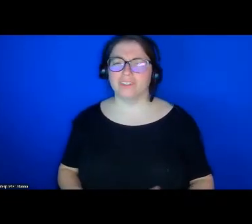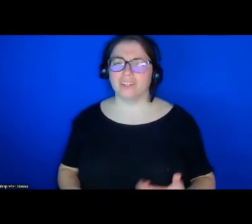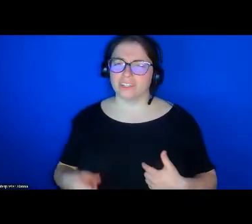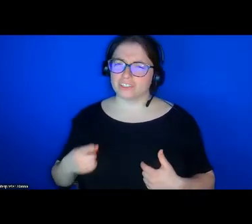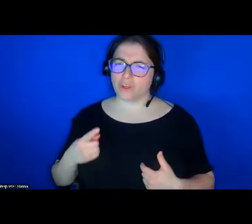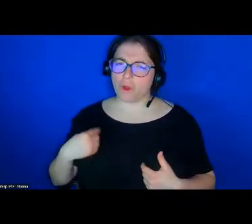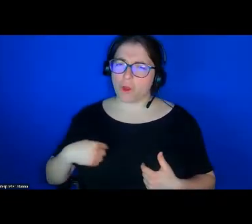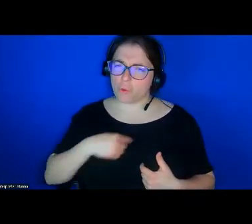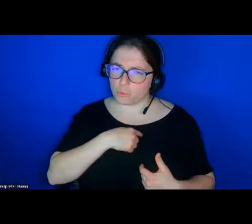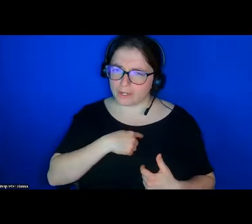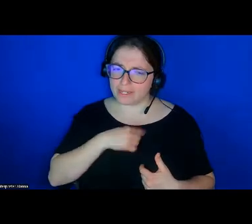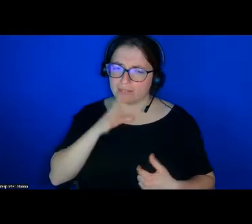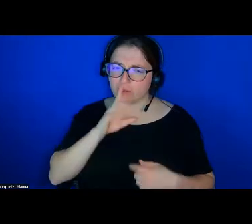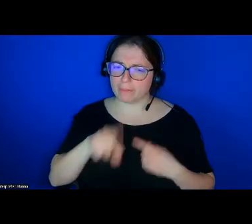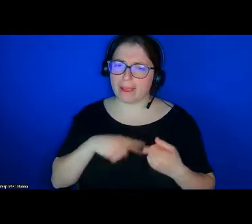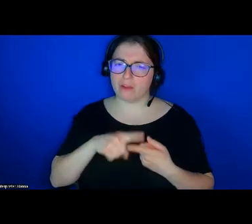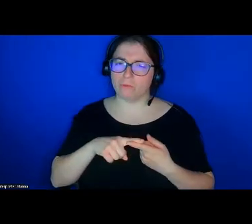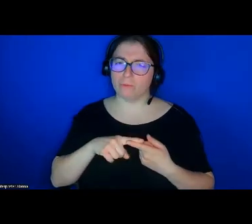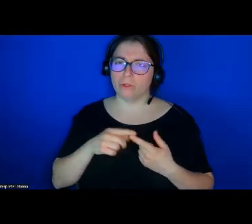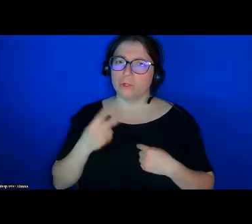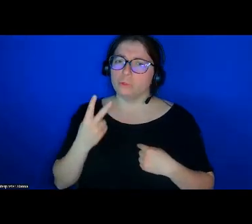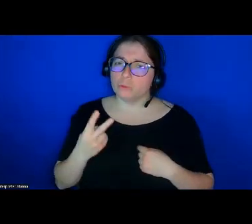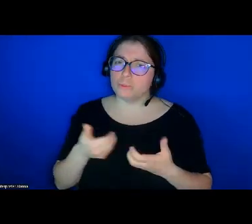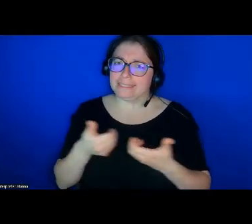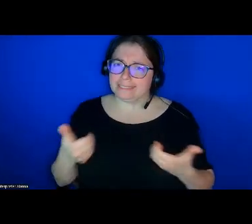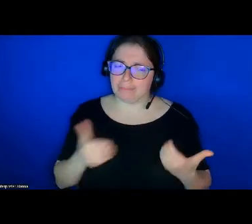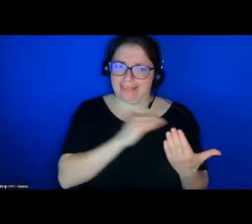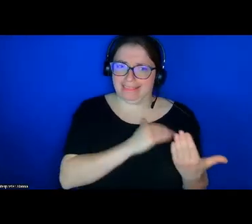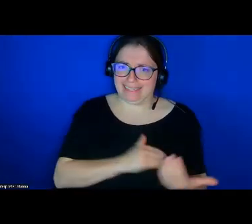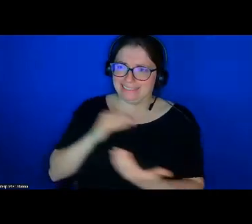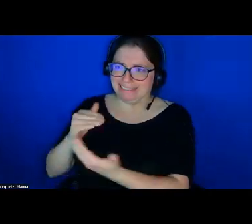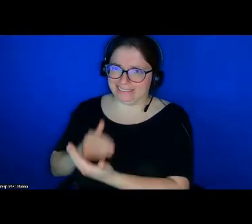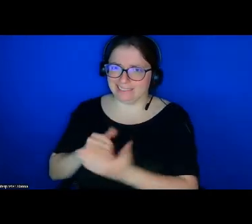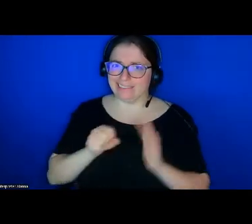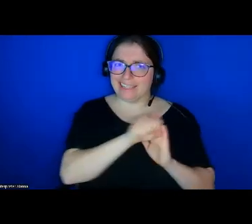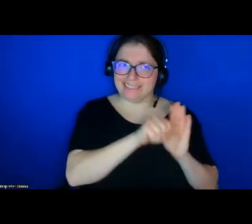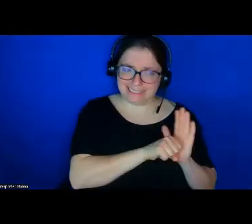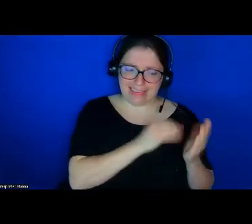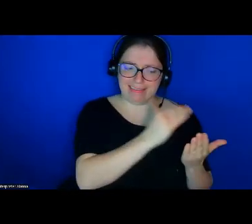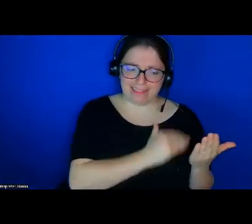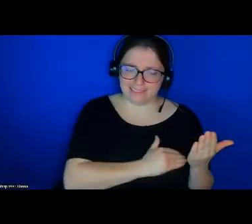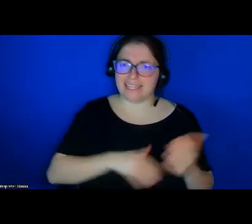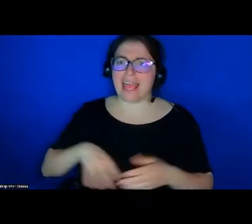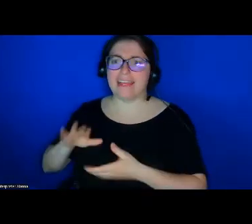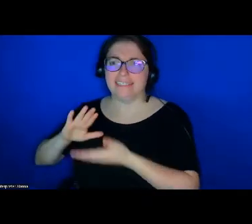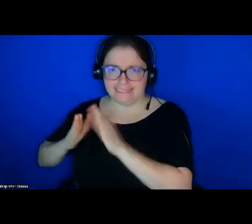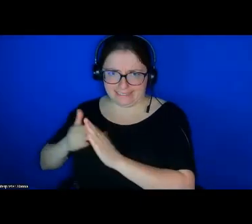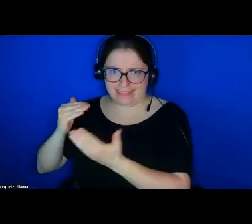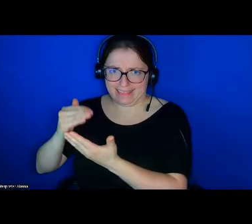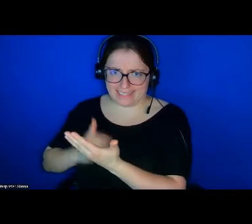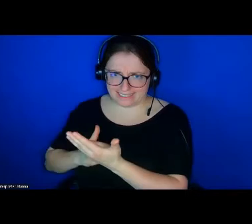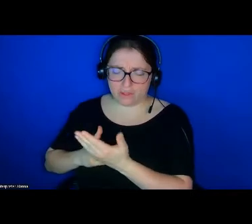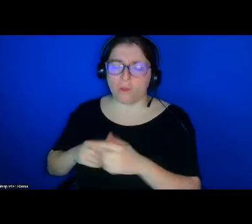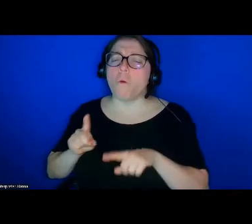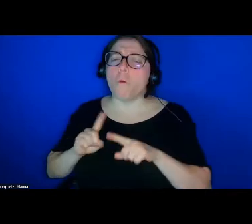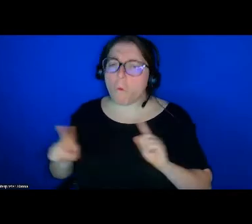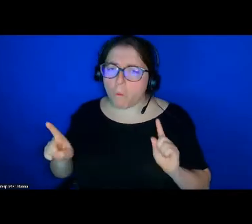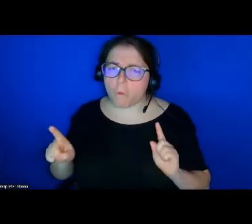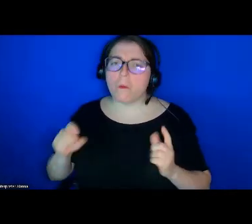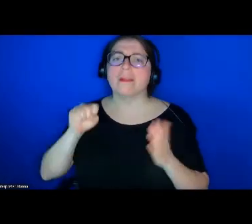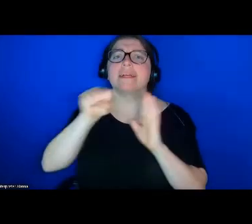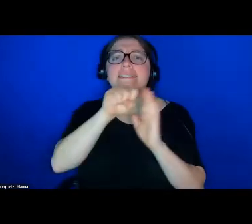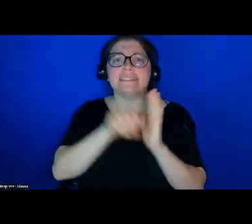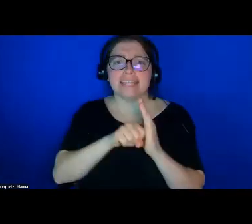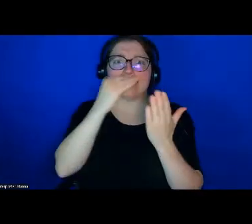separate lists where the municipal list is separate from the state list or is it a subset of the state BOE